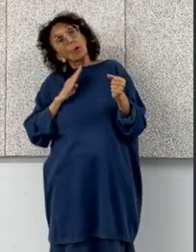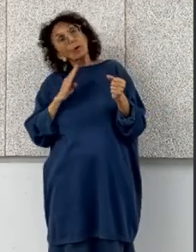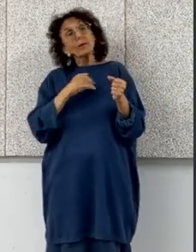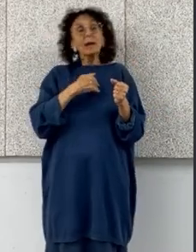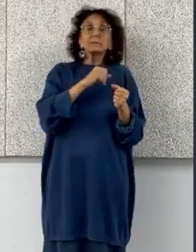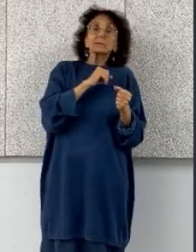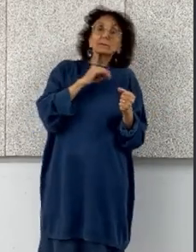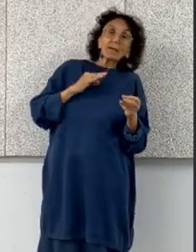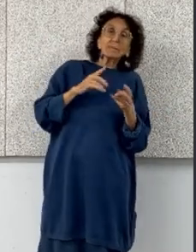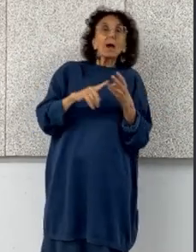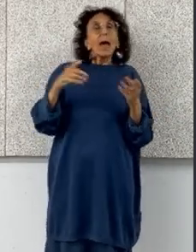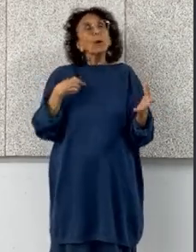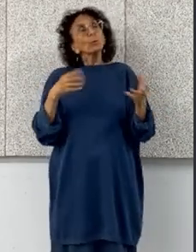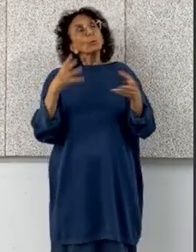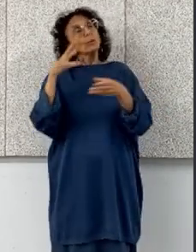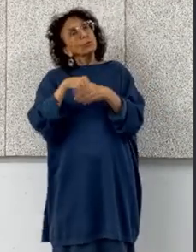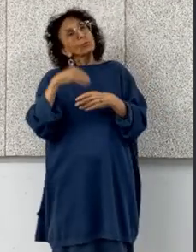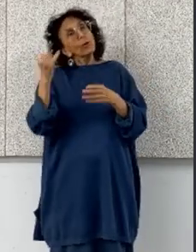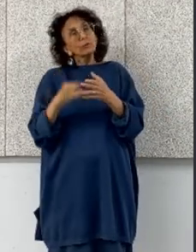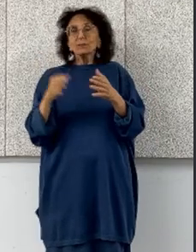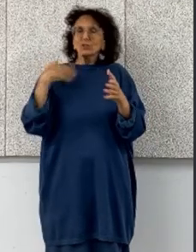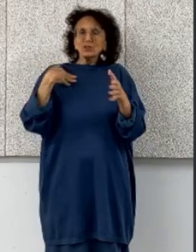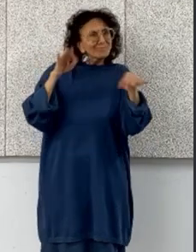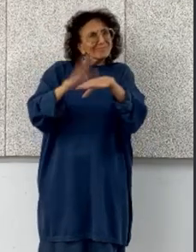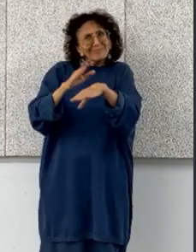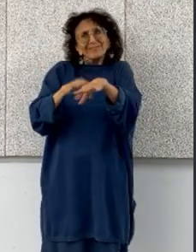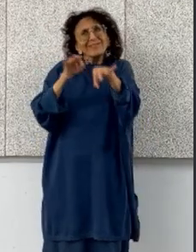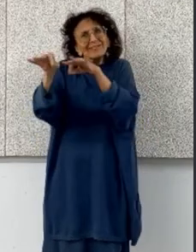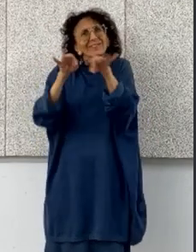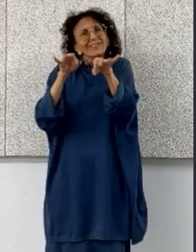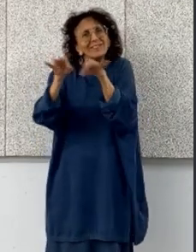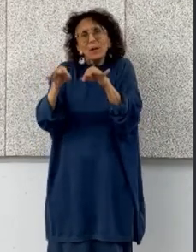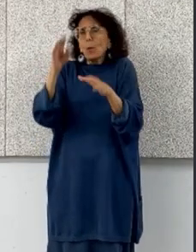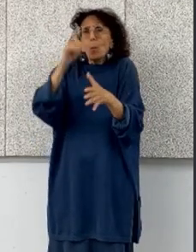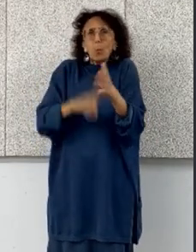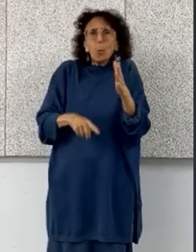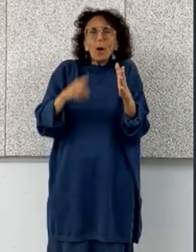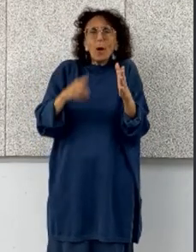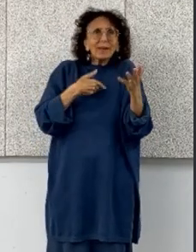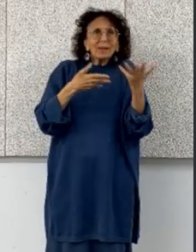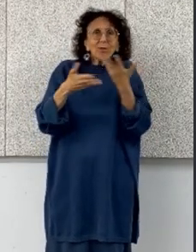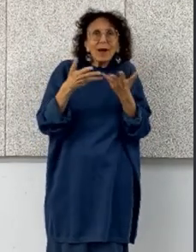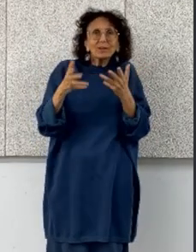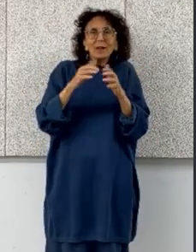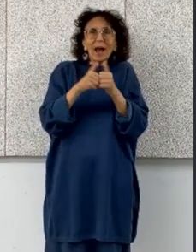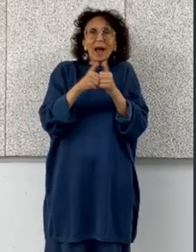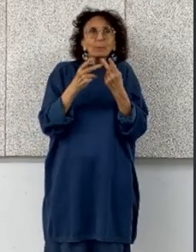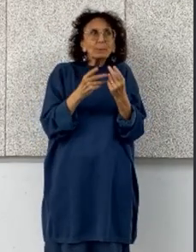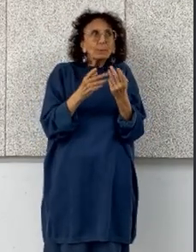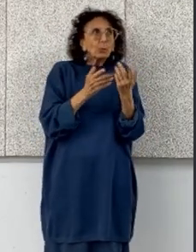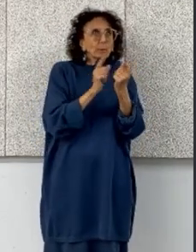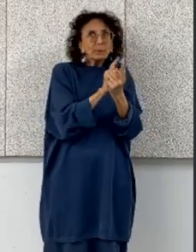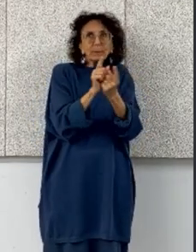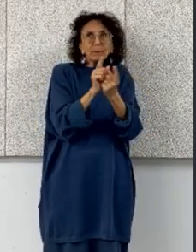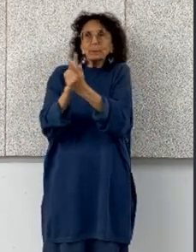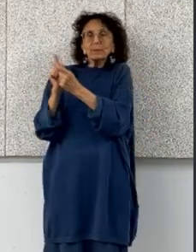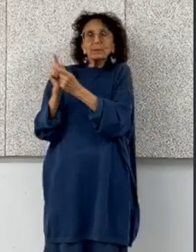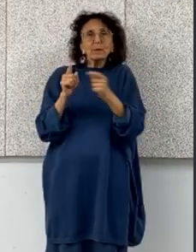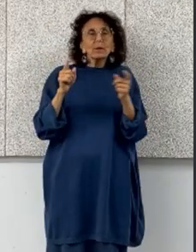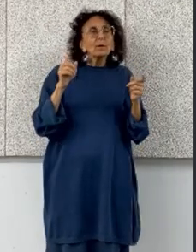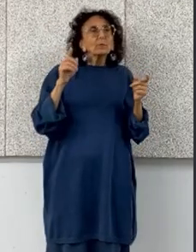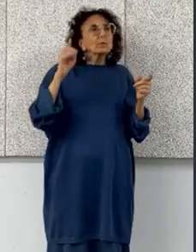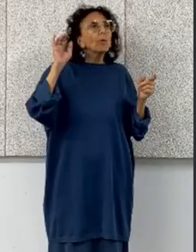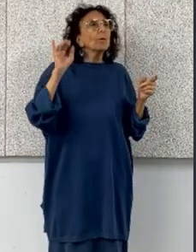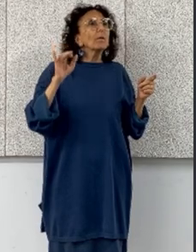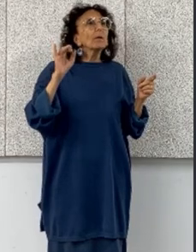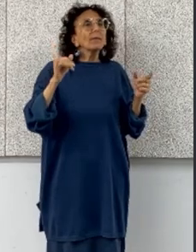gonna throw artists into the mix. And like, just talking about what the various exposure points are make people feel like they understand values more of